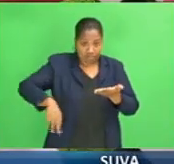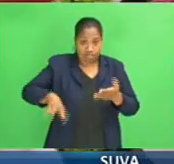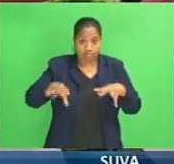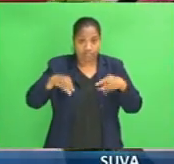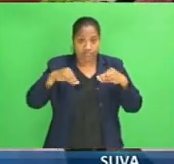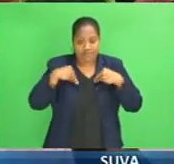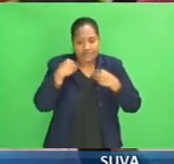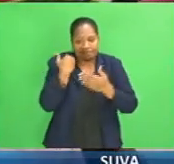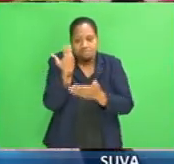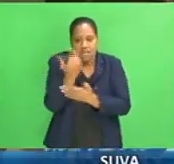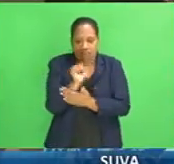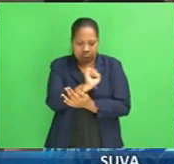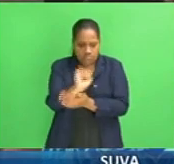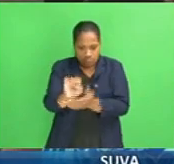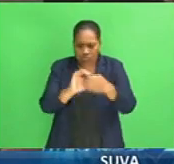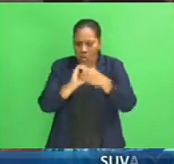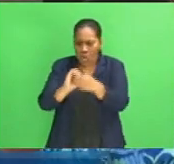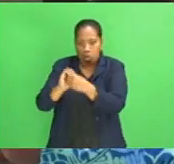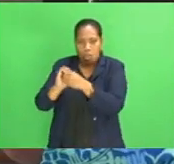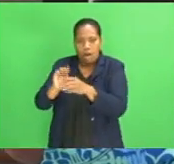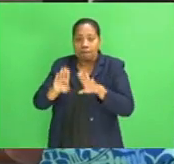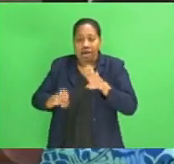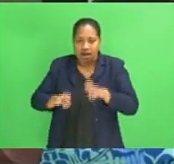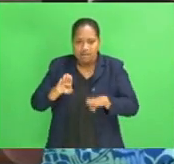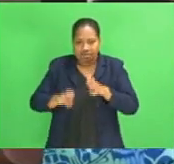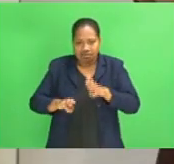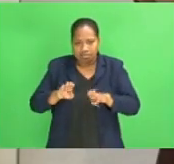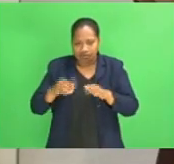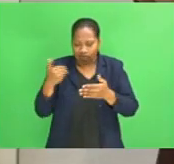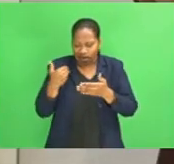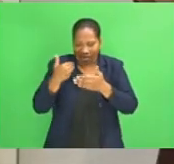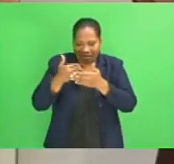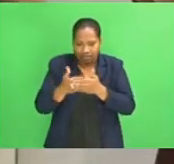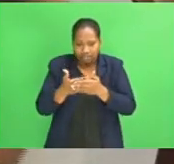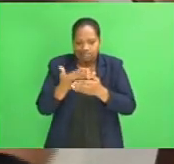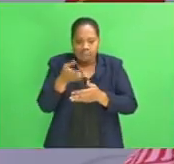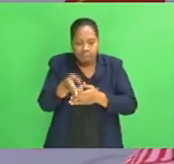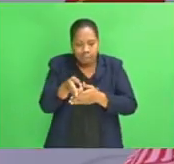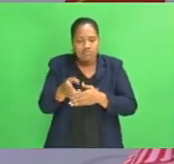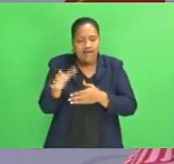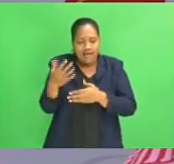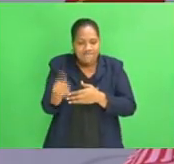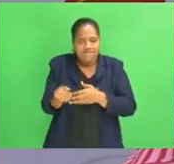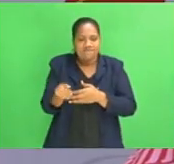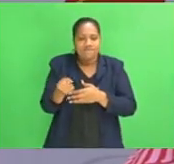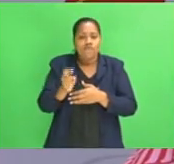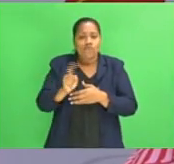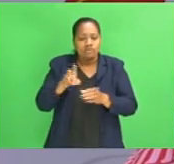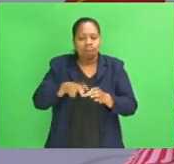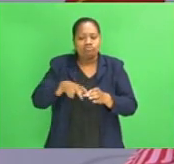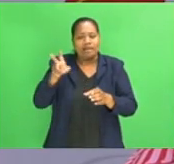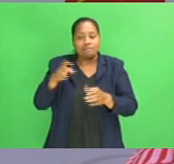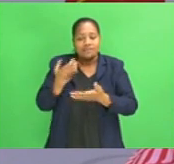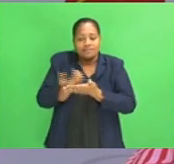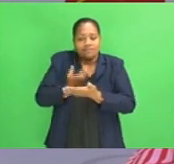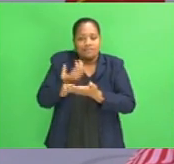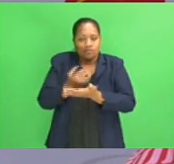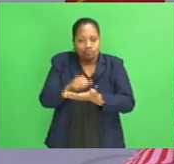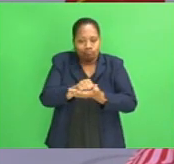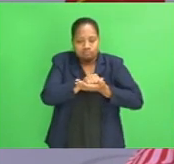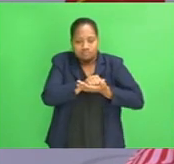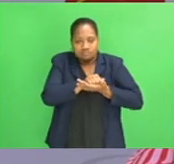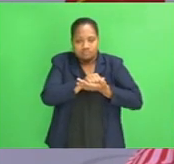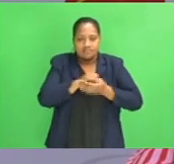their average balance during the year, so long as they have some retirement savings. While this rate is lower than what we have